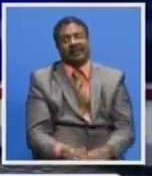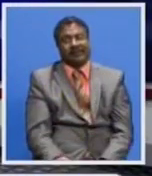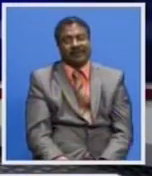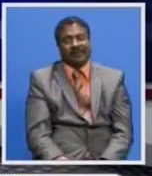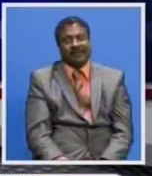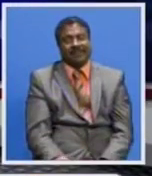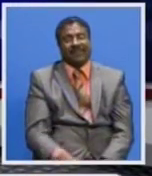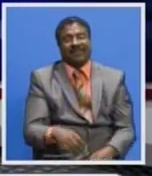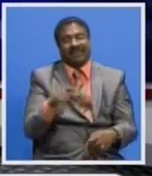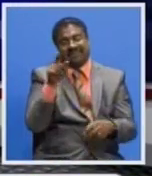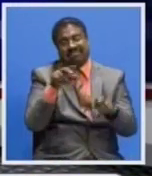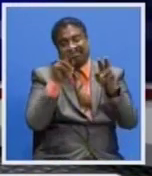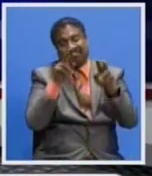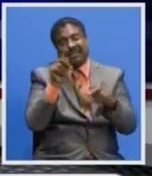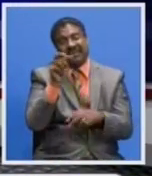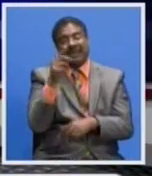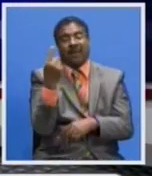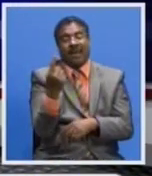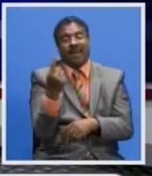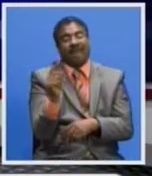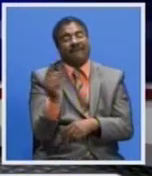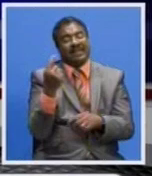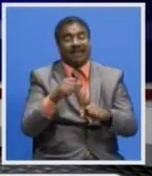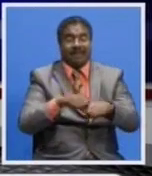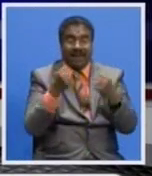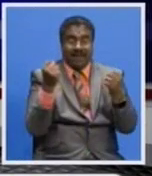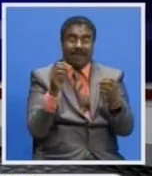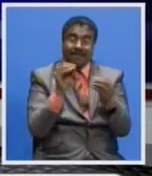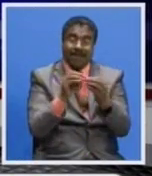You're watching the main news on ZNBC TV. Just now, we go